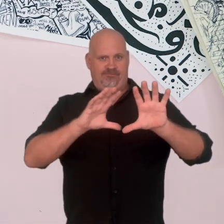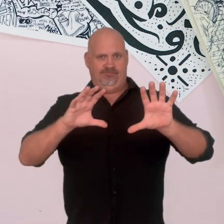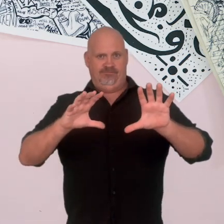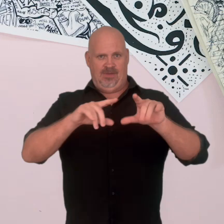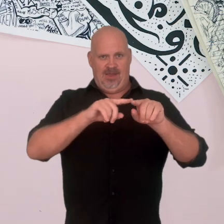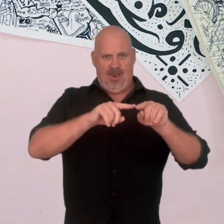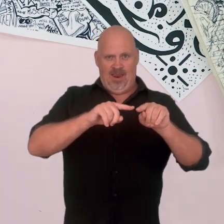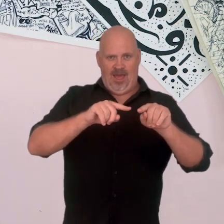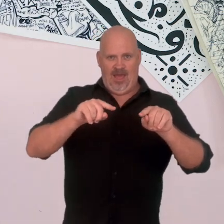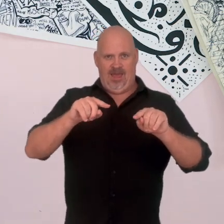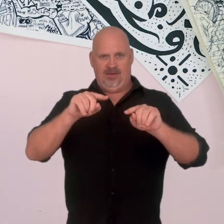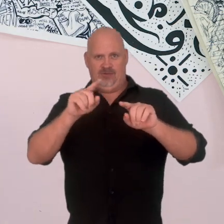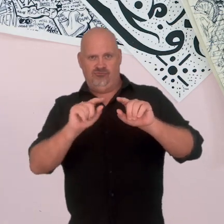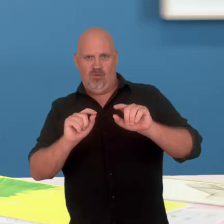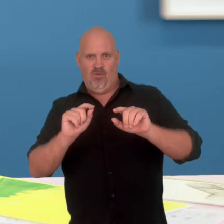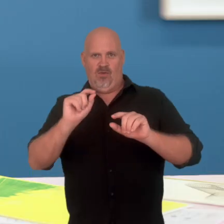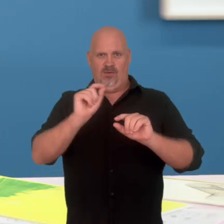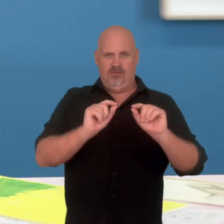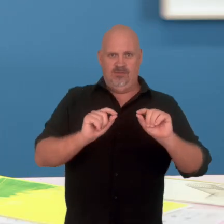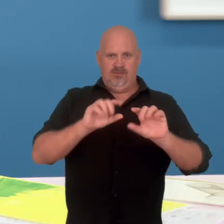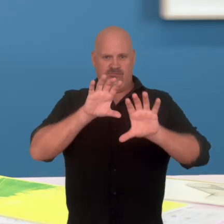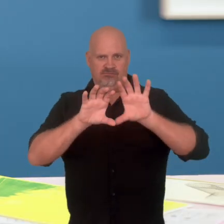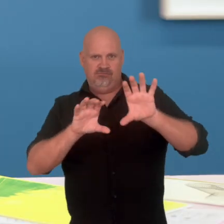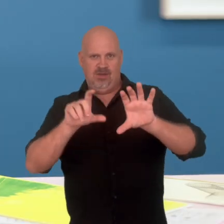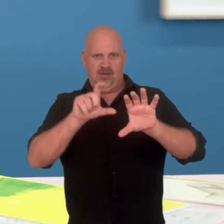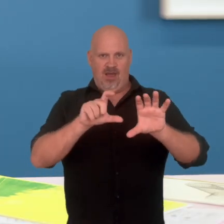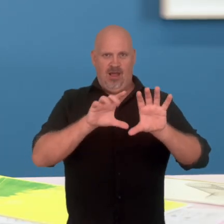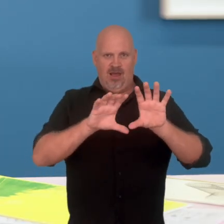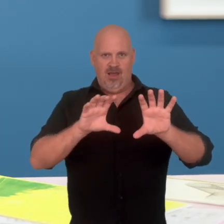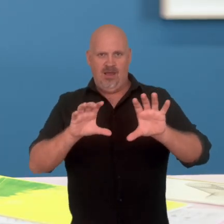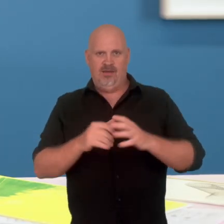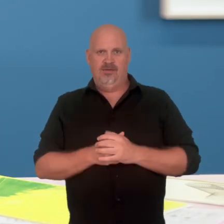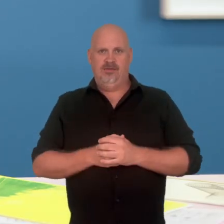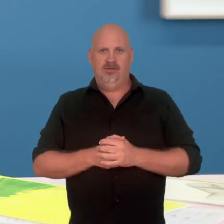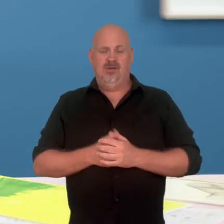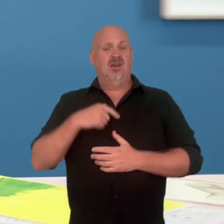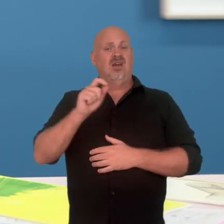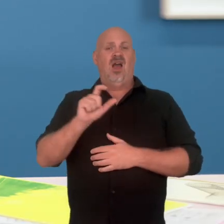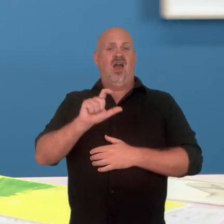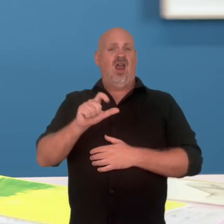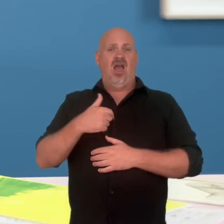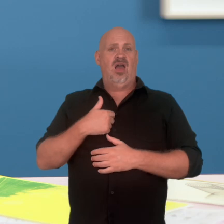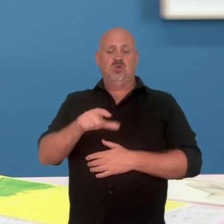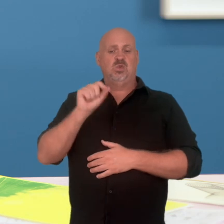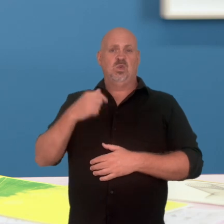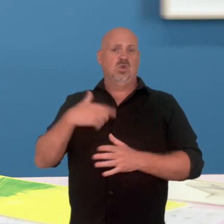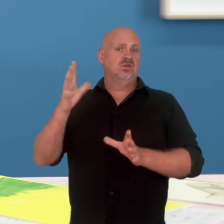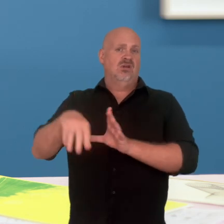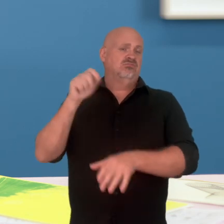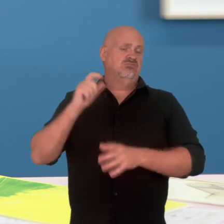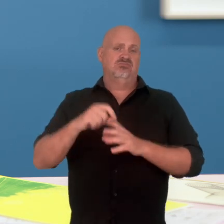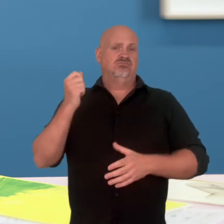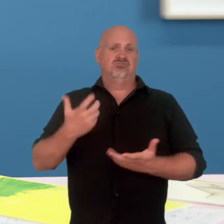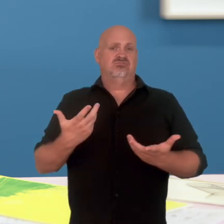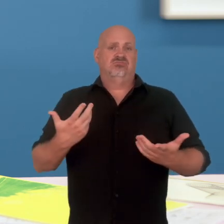line drawing and colored sections. These colors, I just chose them randomly. It was very intuitive, but you